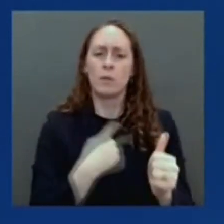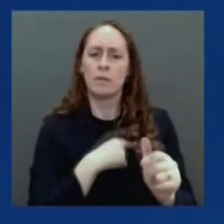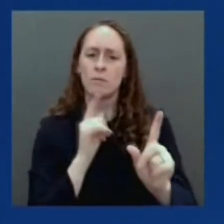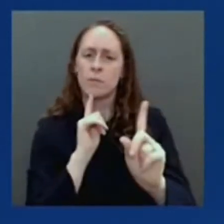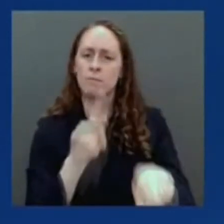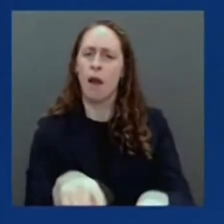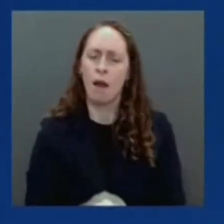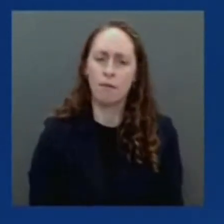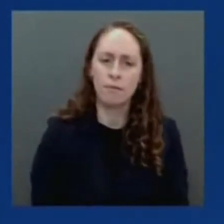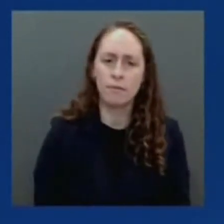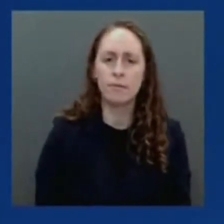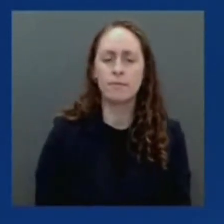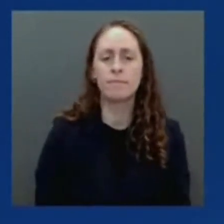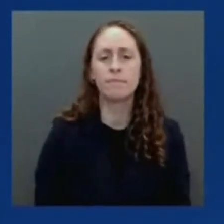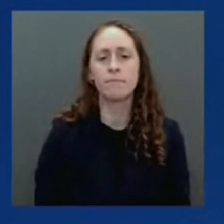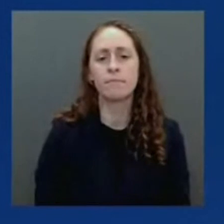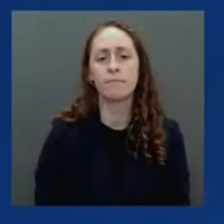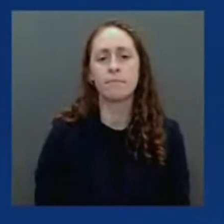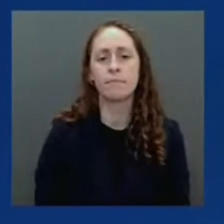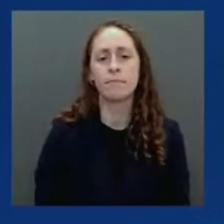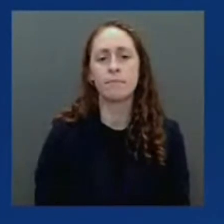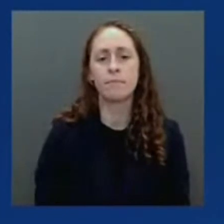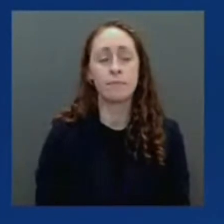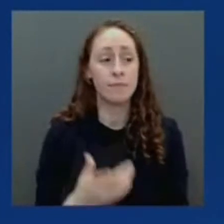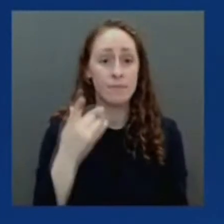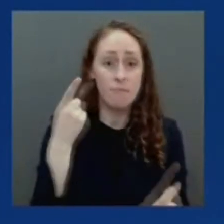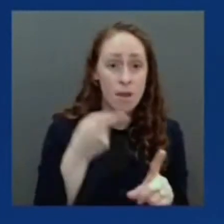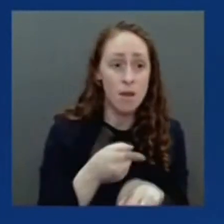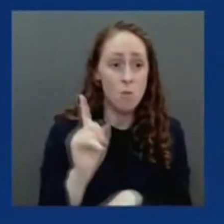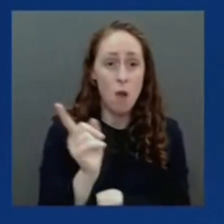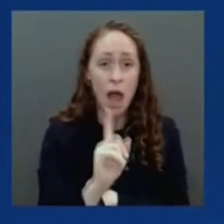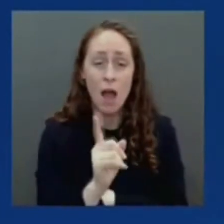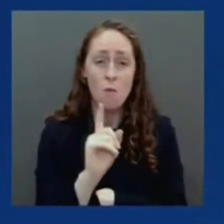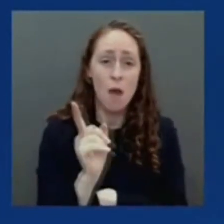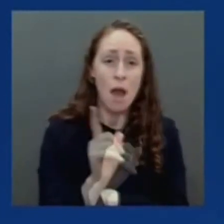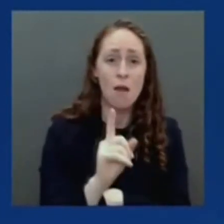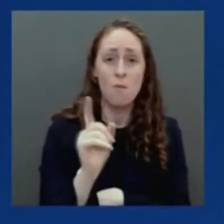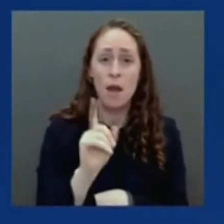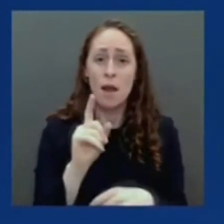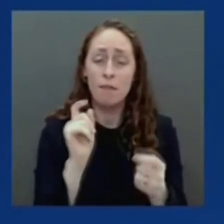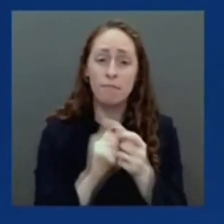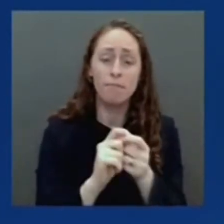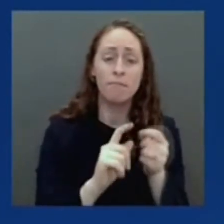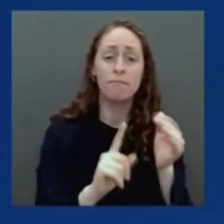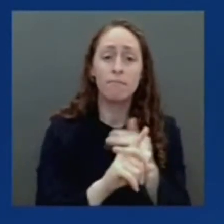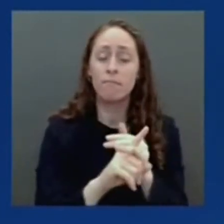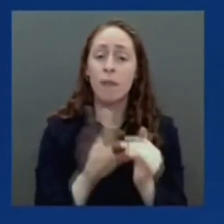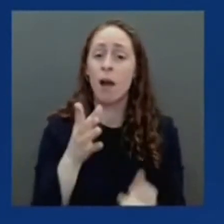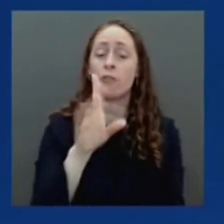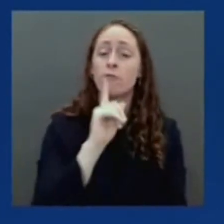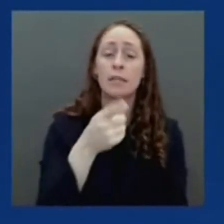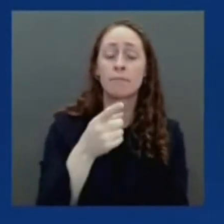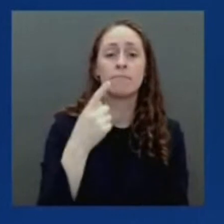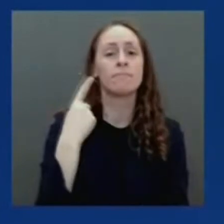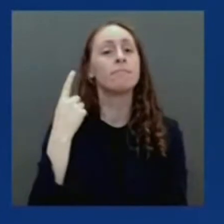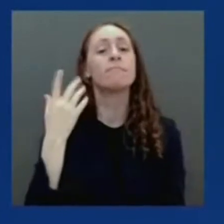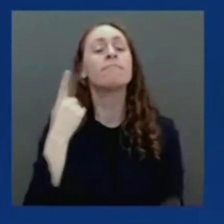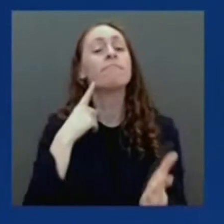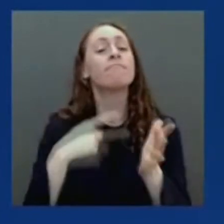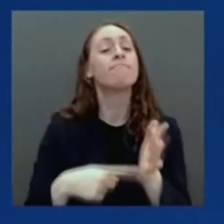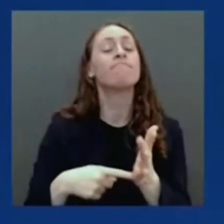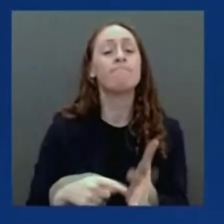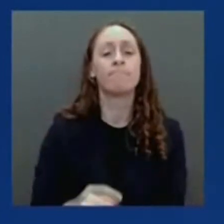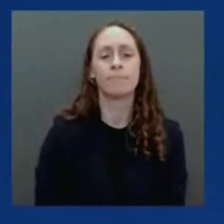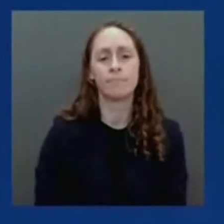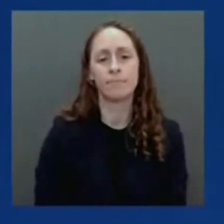important. For example, studies were done with the first SARS-CoV-1 that we experienced in 2002